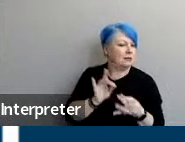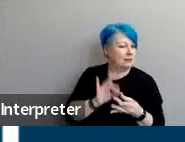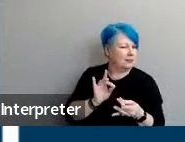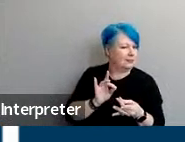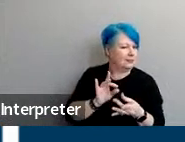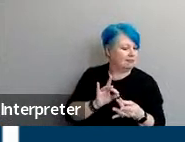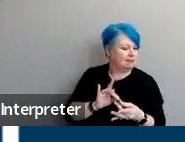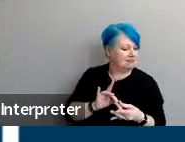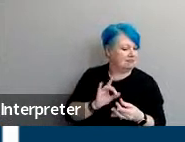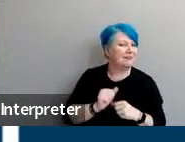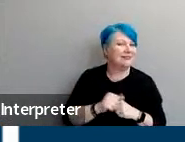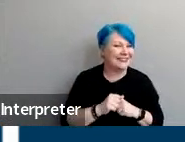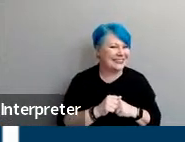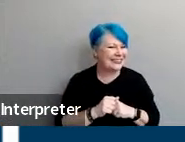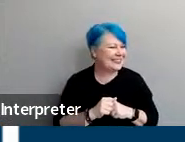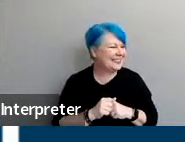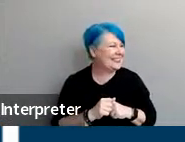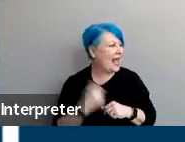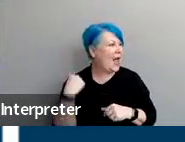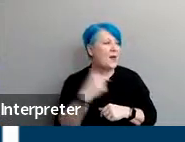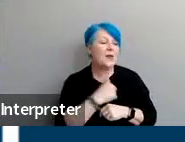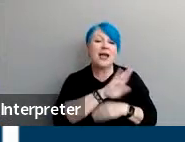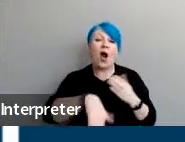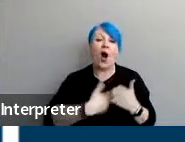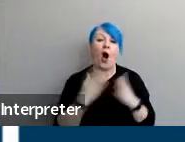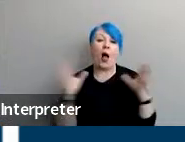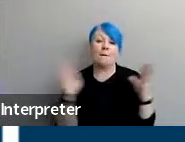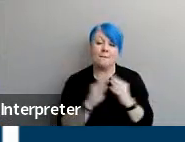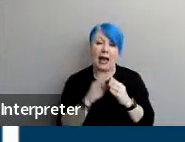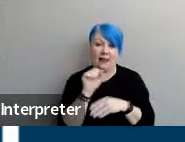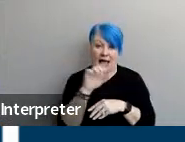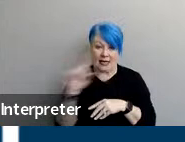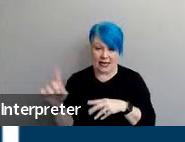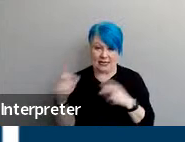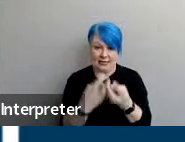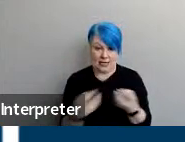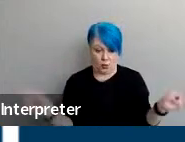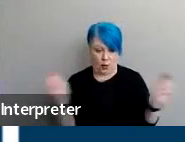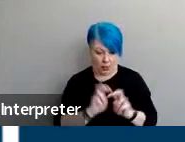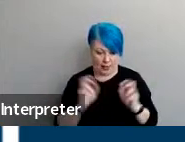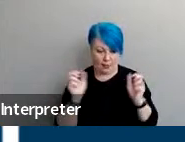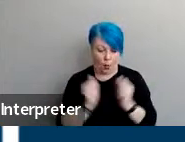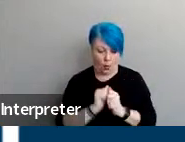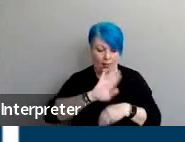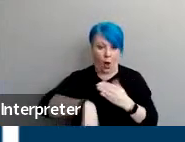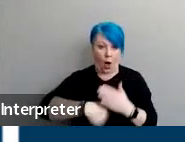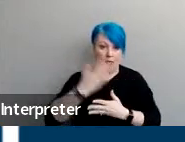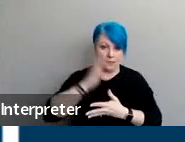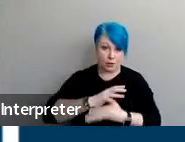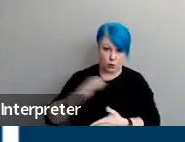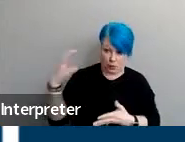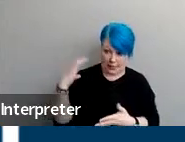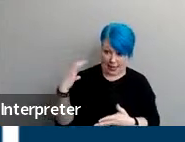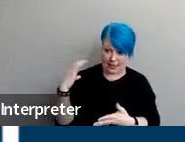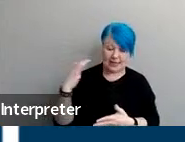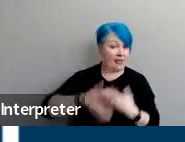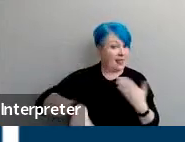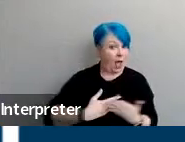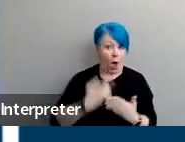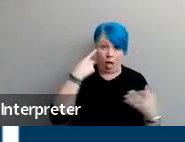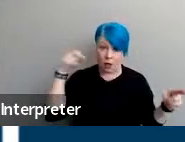Well, I mean, we all met at the SSD roundtable with the superintendent. We pretty much all of them agreed on this. So